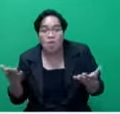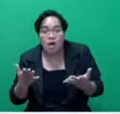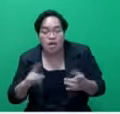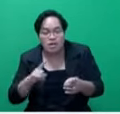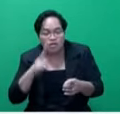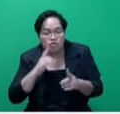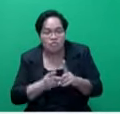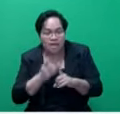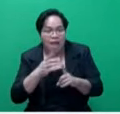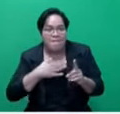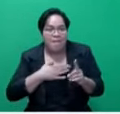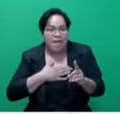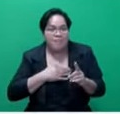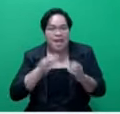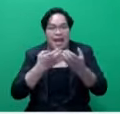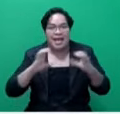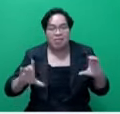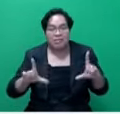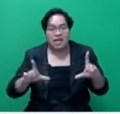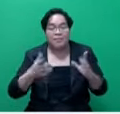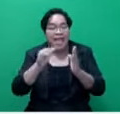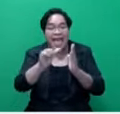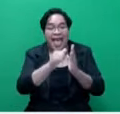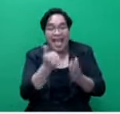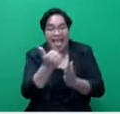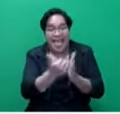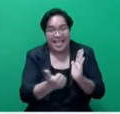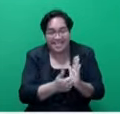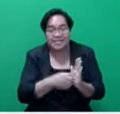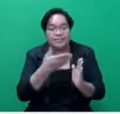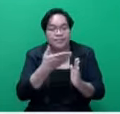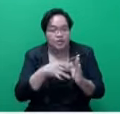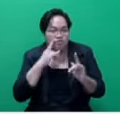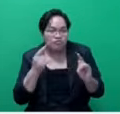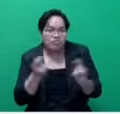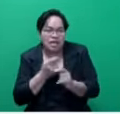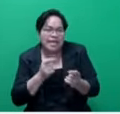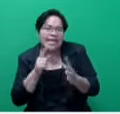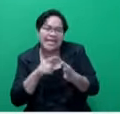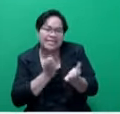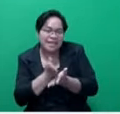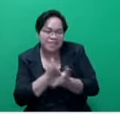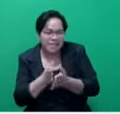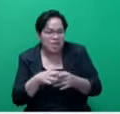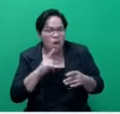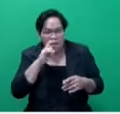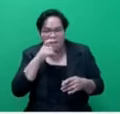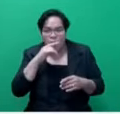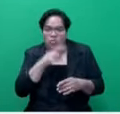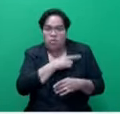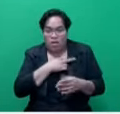My Council app and a complete range of e-services that will transform how our ratepayers interact with the